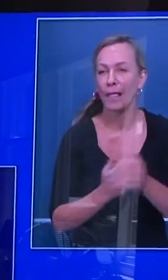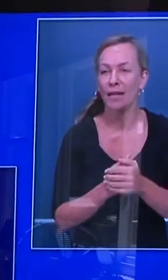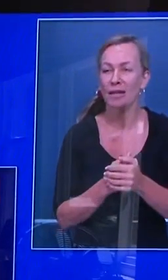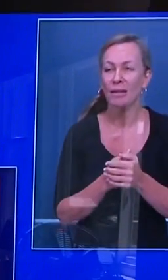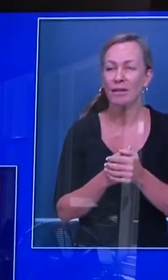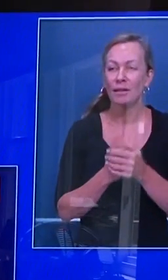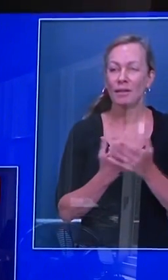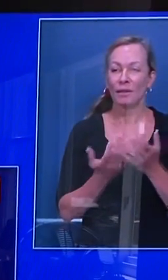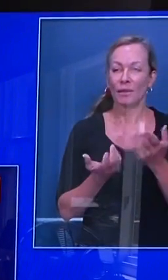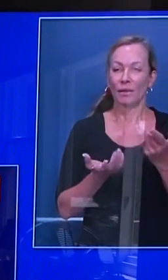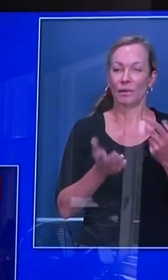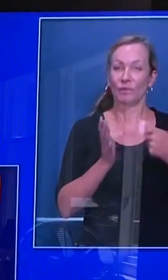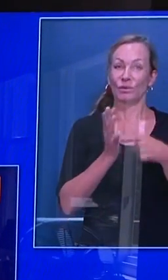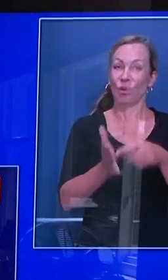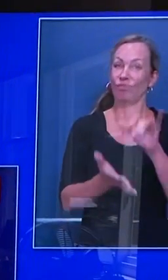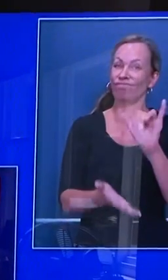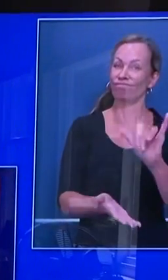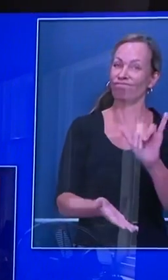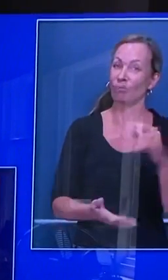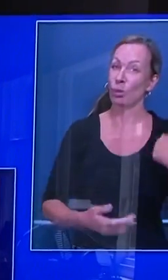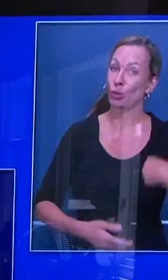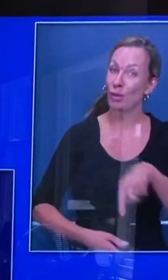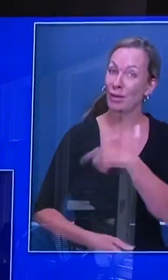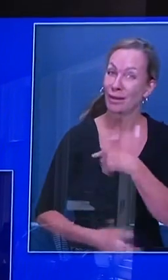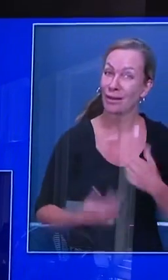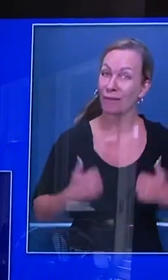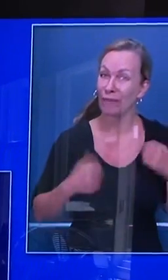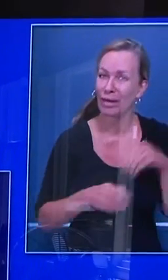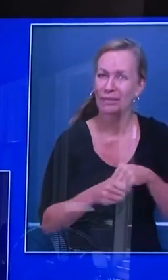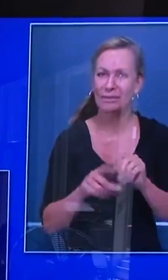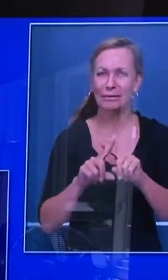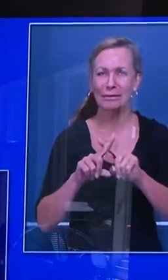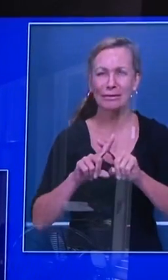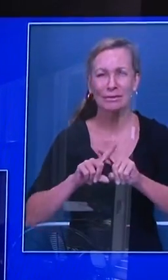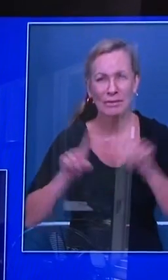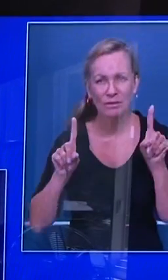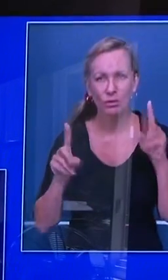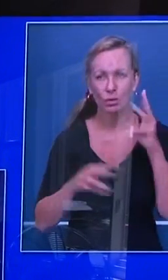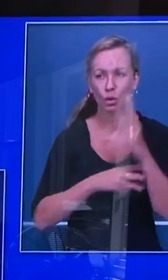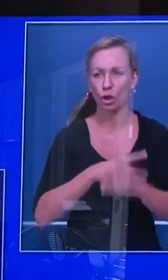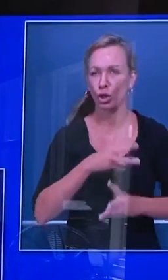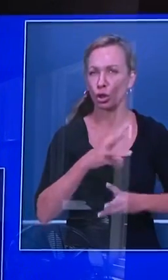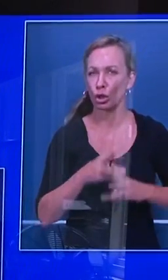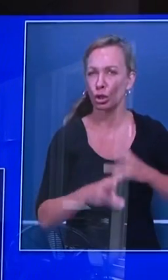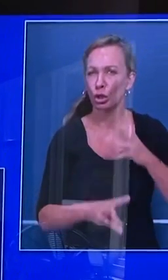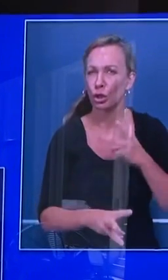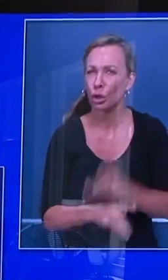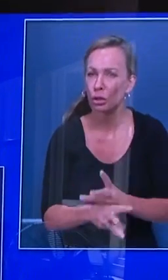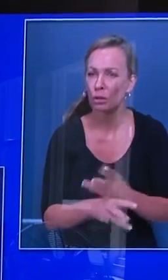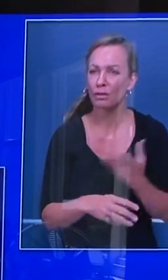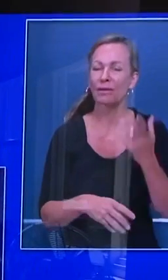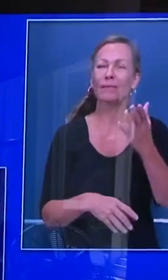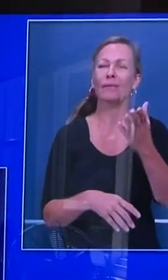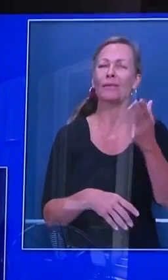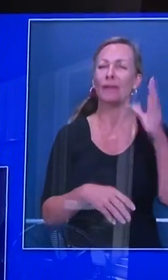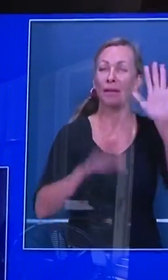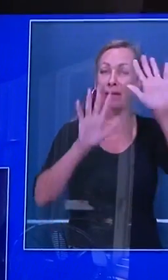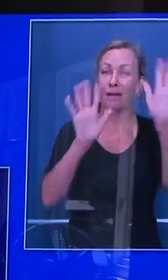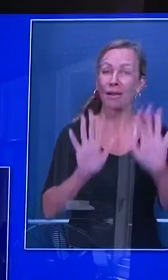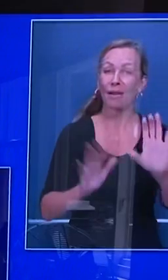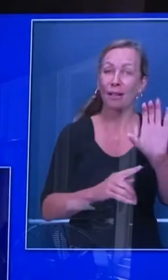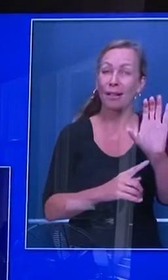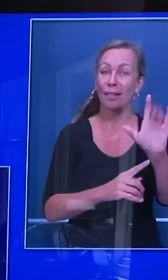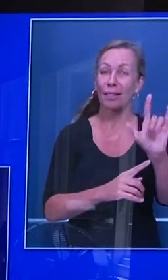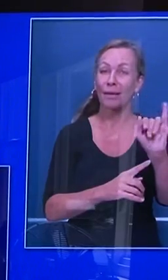different climate and we are dealing with different climate conditions that are precipitating in fires, likes of which we haven't seen in